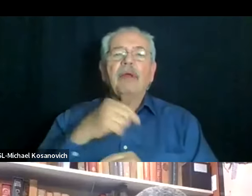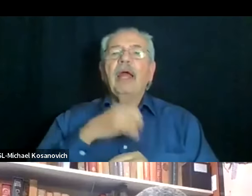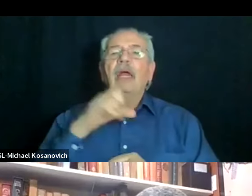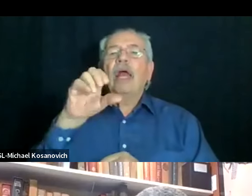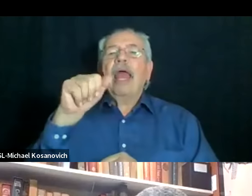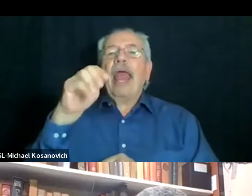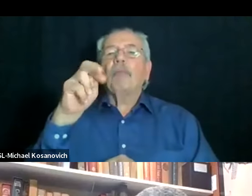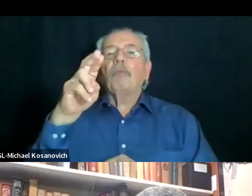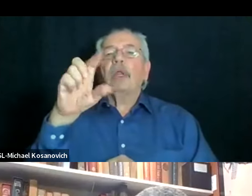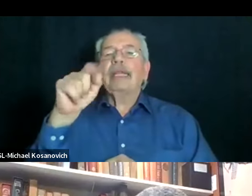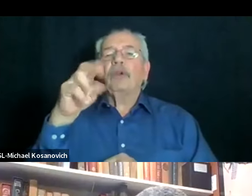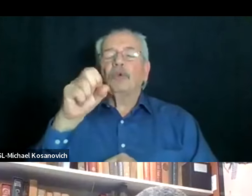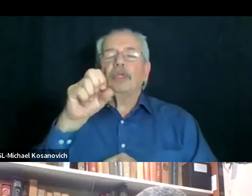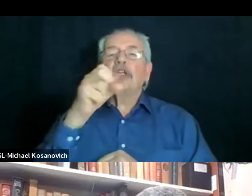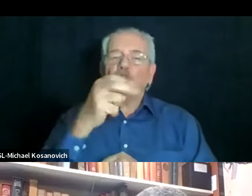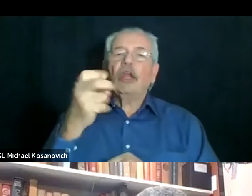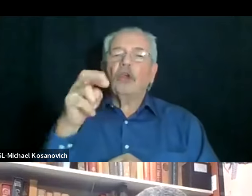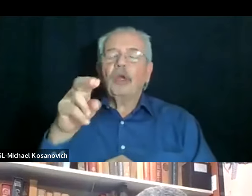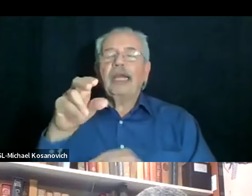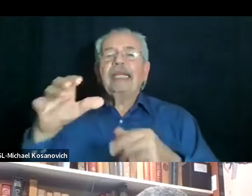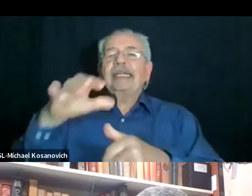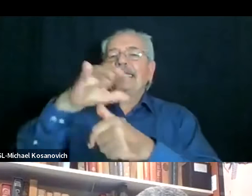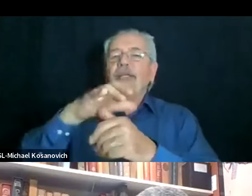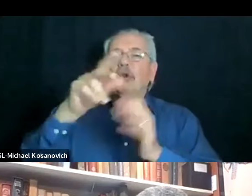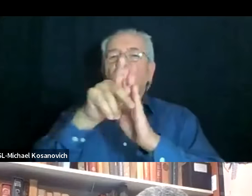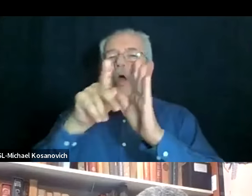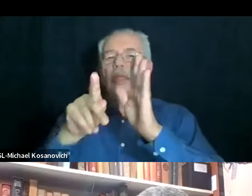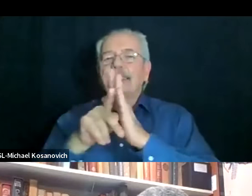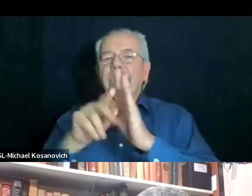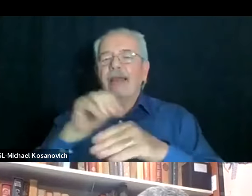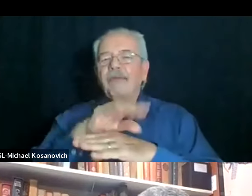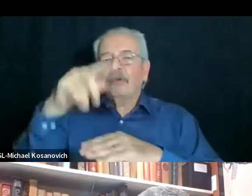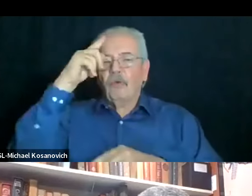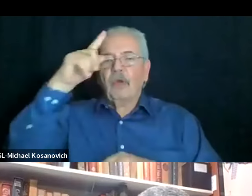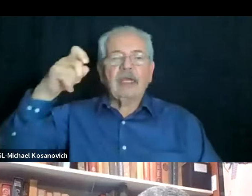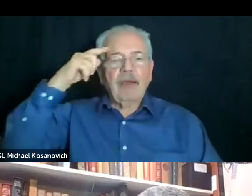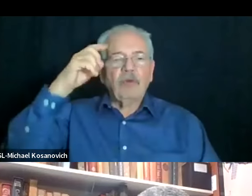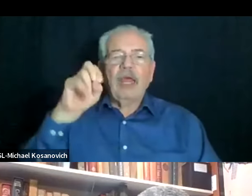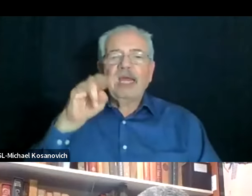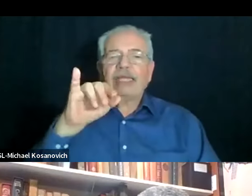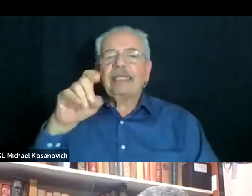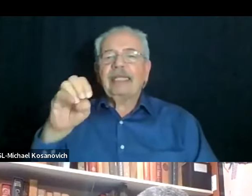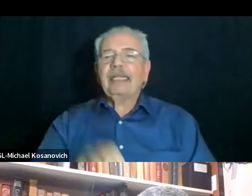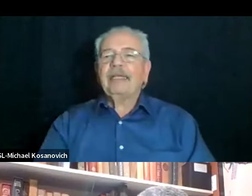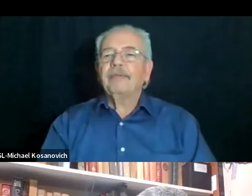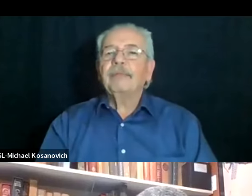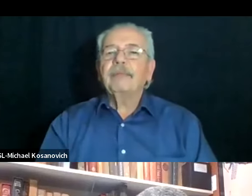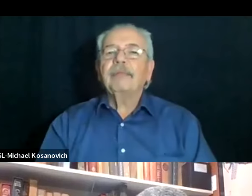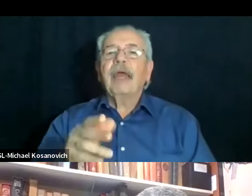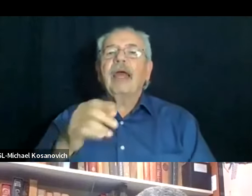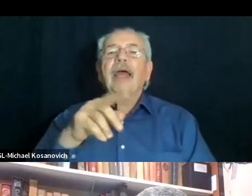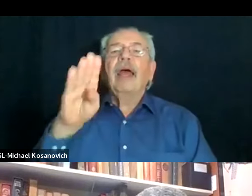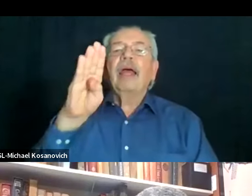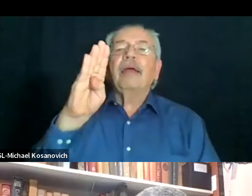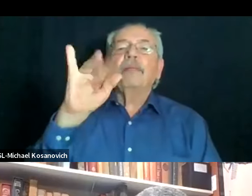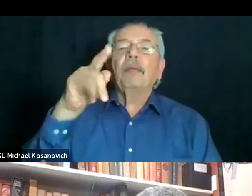her pronouns. I am a senior policy advisor in the office of Governor Inslee. Bipasha Mukherjee. Hi,